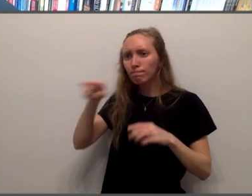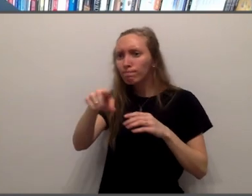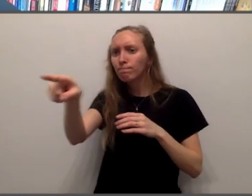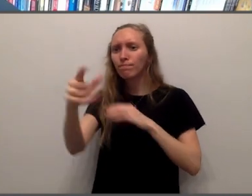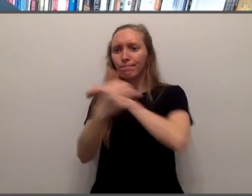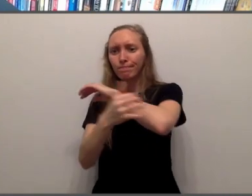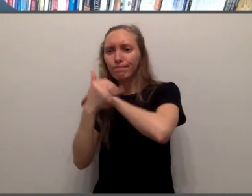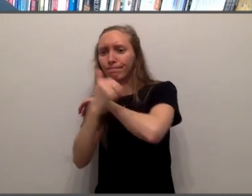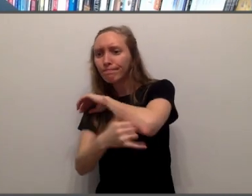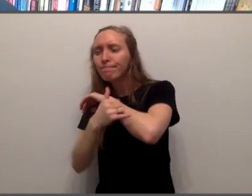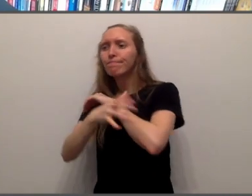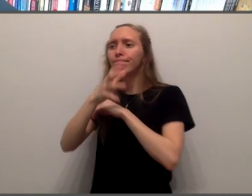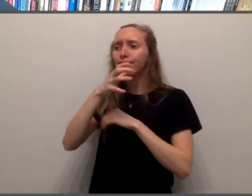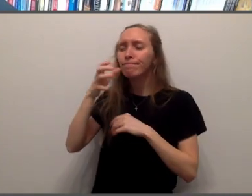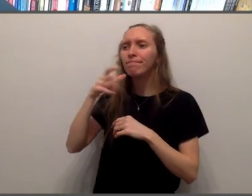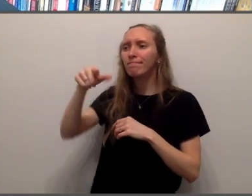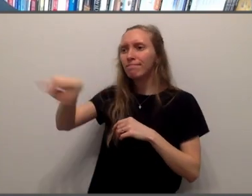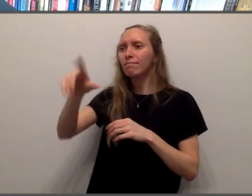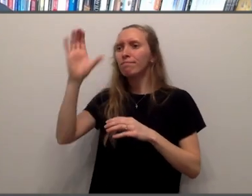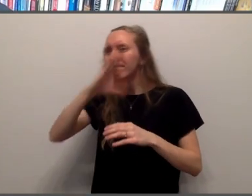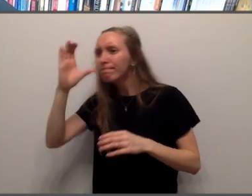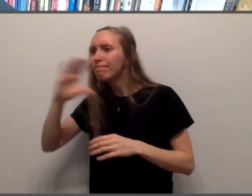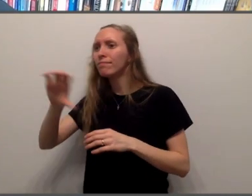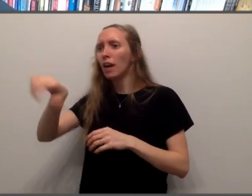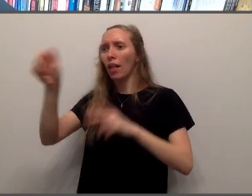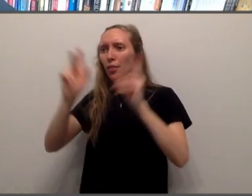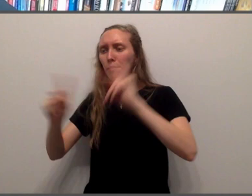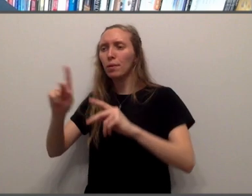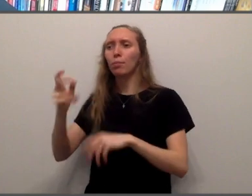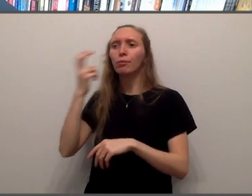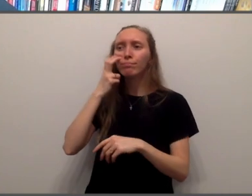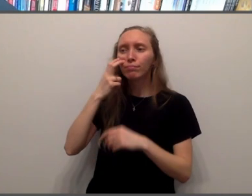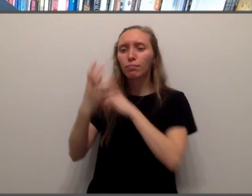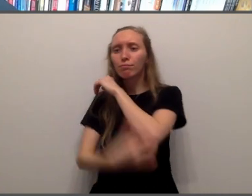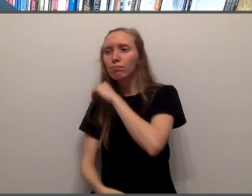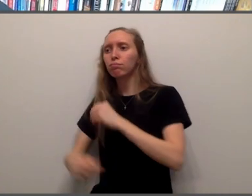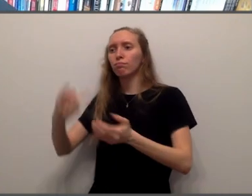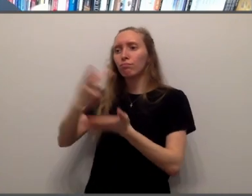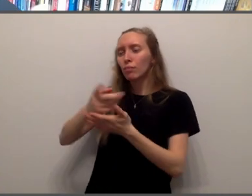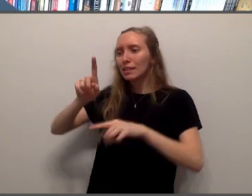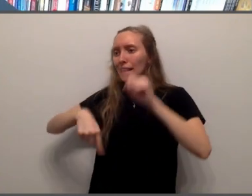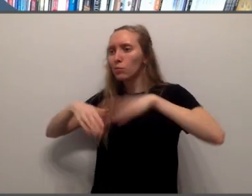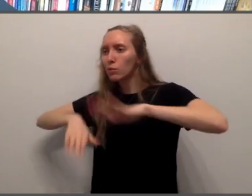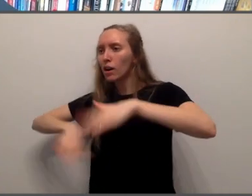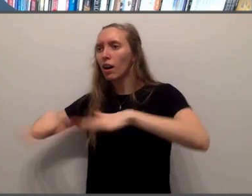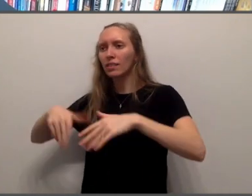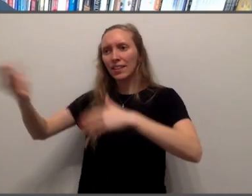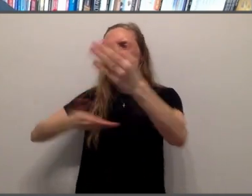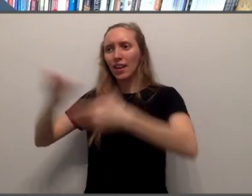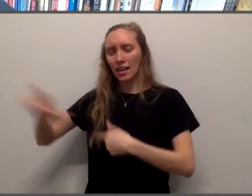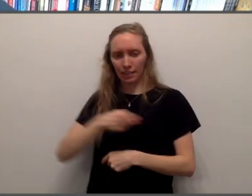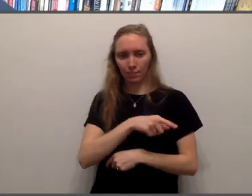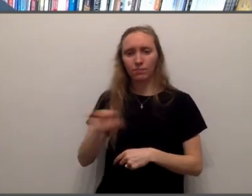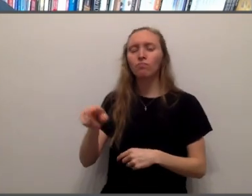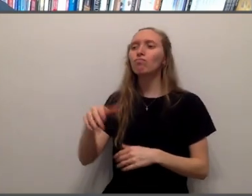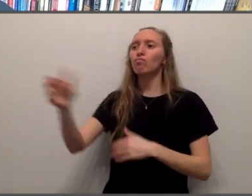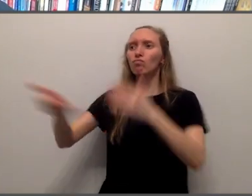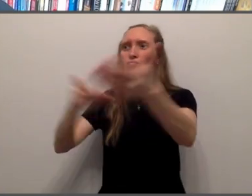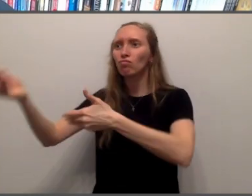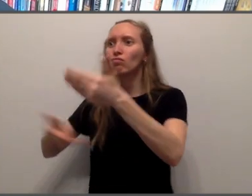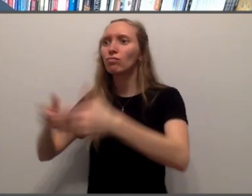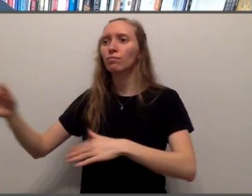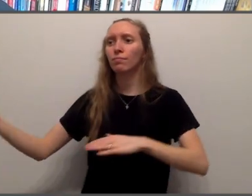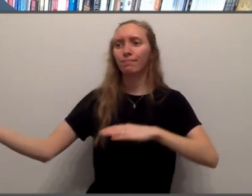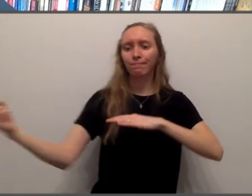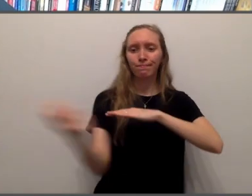and professors and theologians, it's very rare that the subject of disability inclusion comes up in our theology, in our